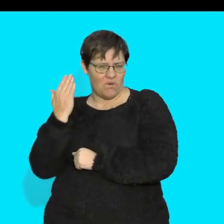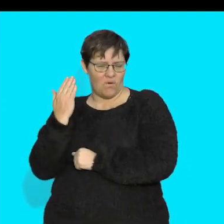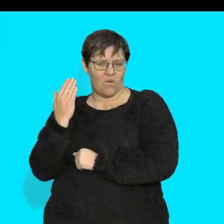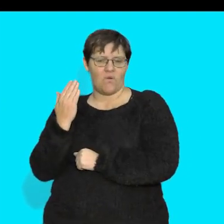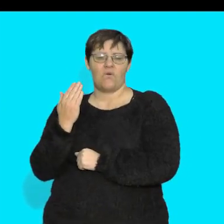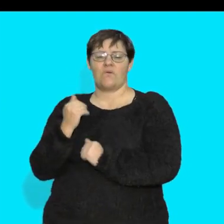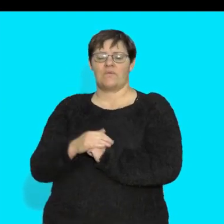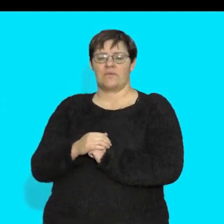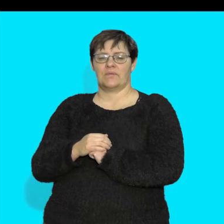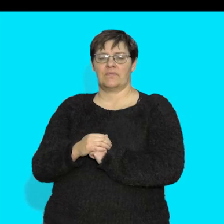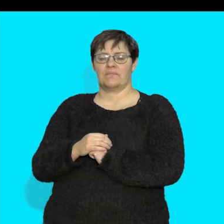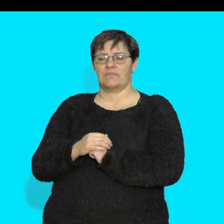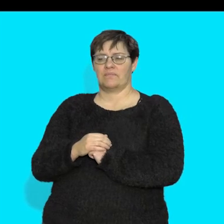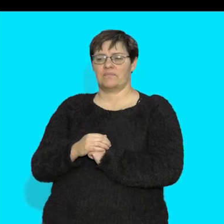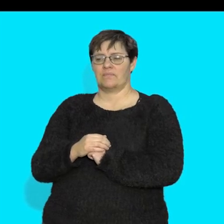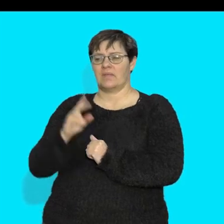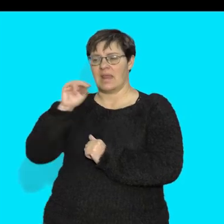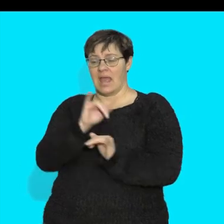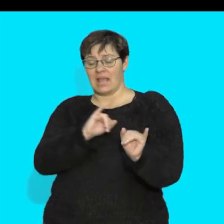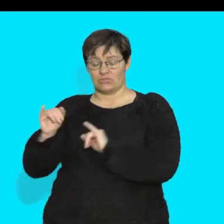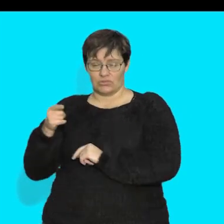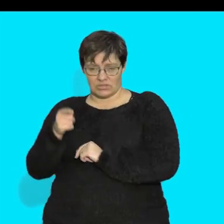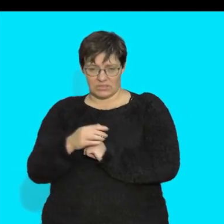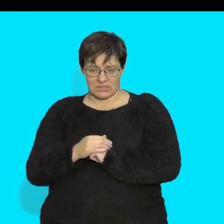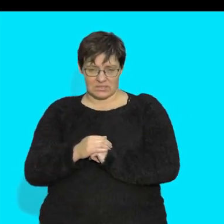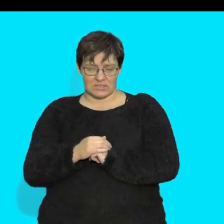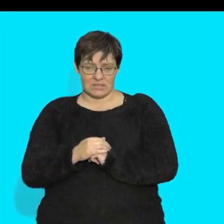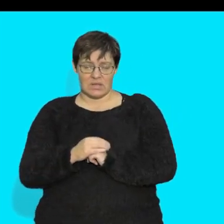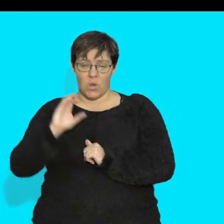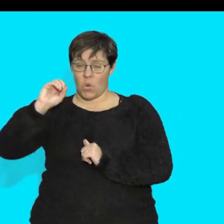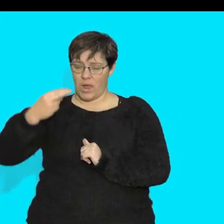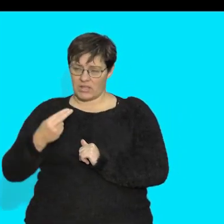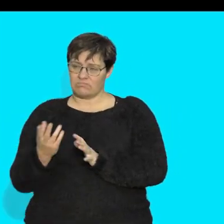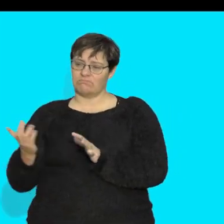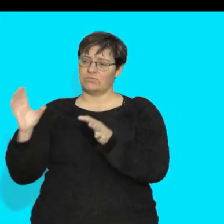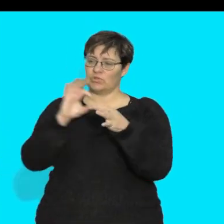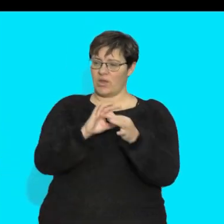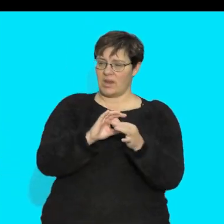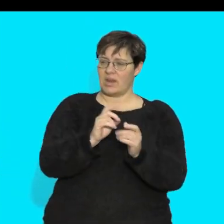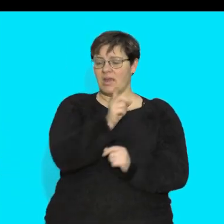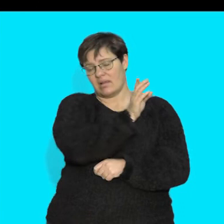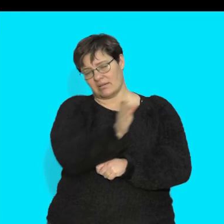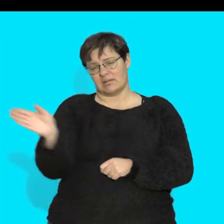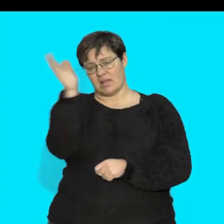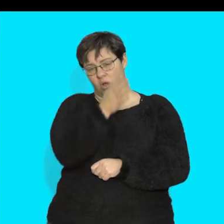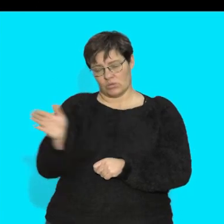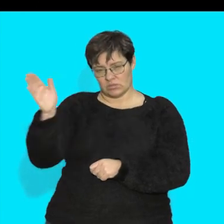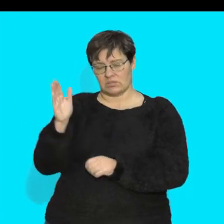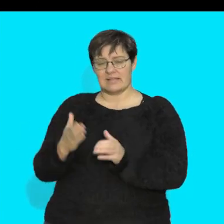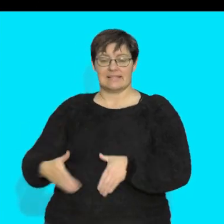gets introduced here, sodium hydroxide joins up, and away, and that gets pumped into a